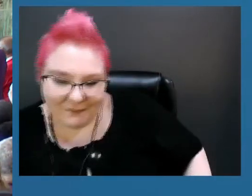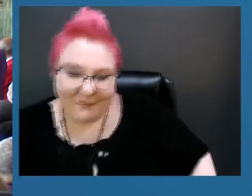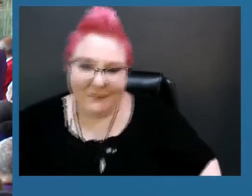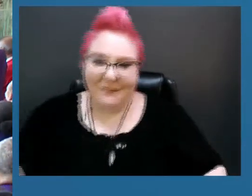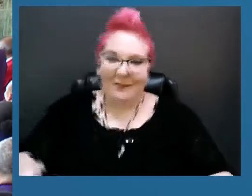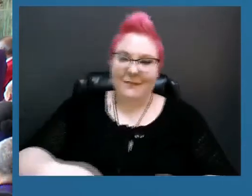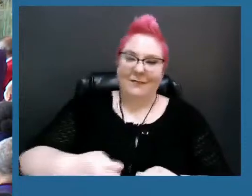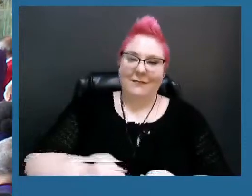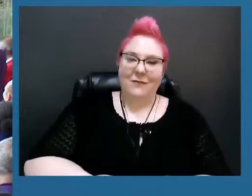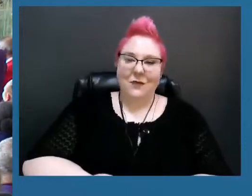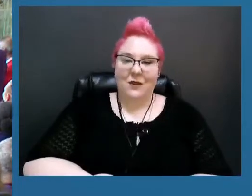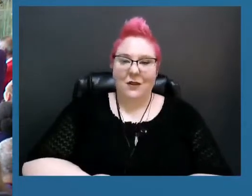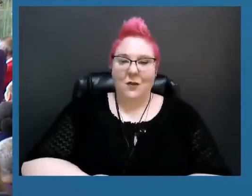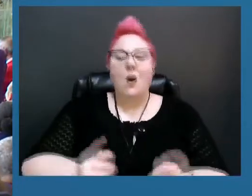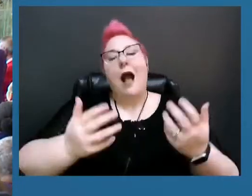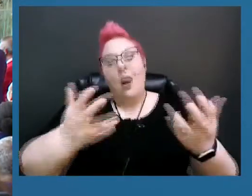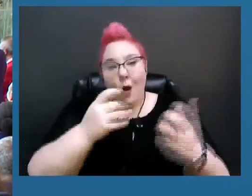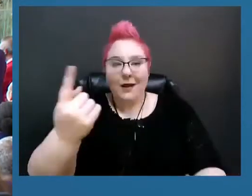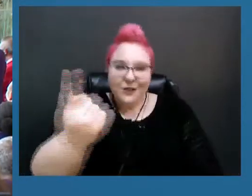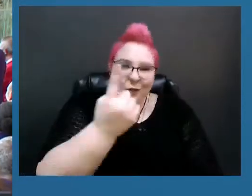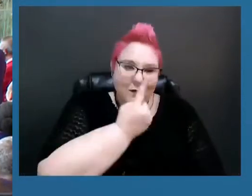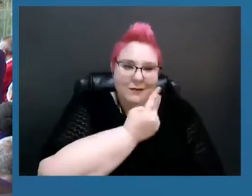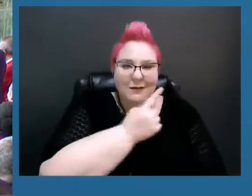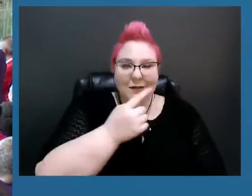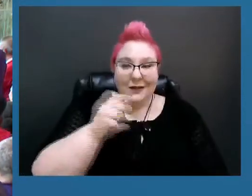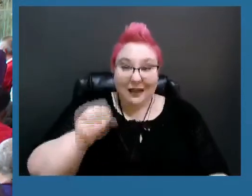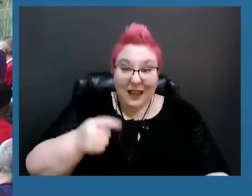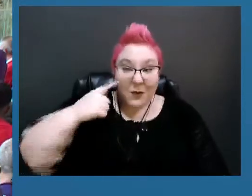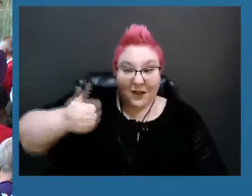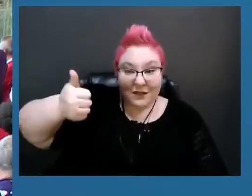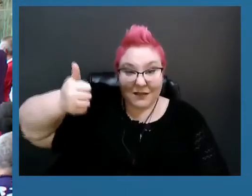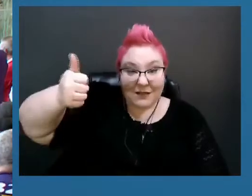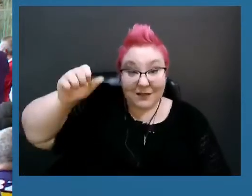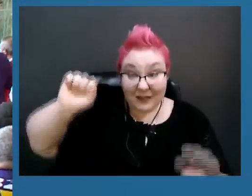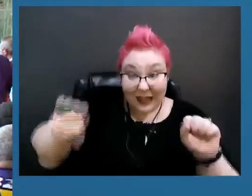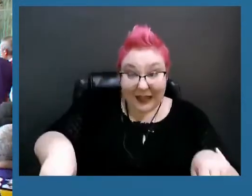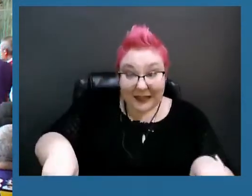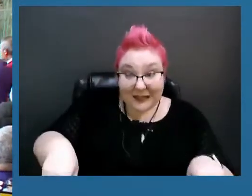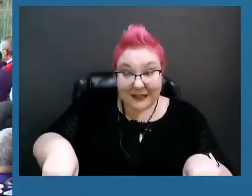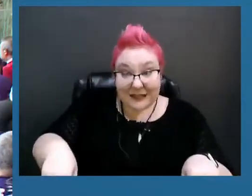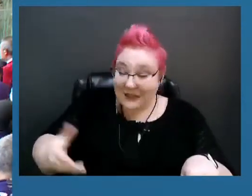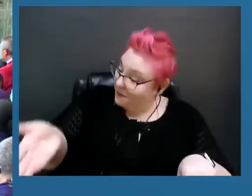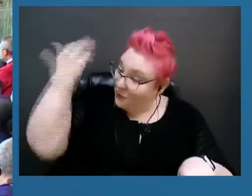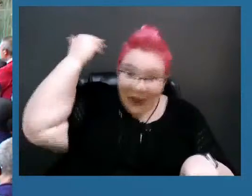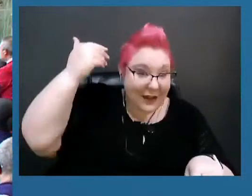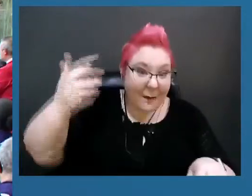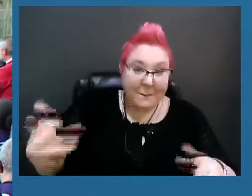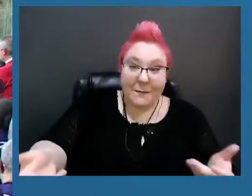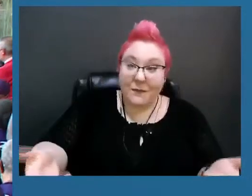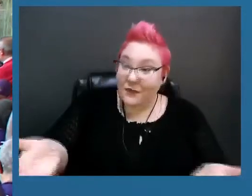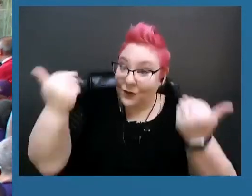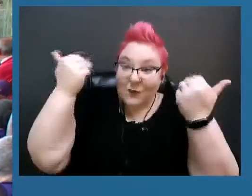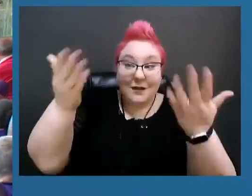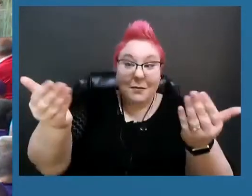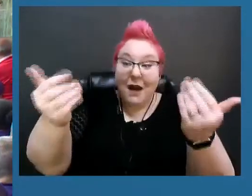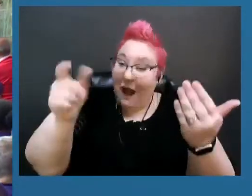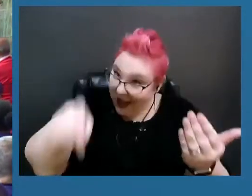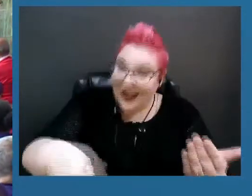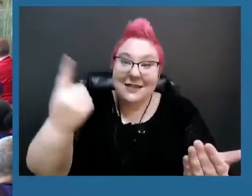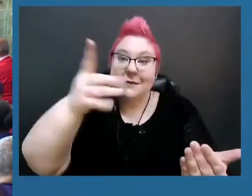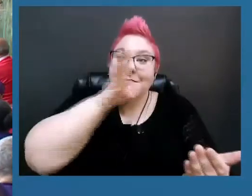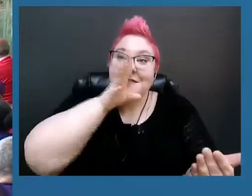Well, I wanted to be able to come out and see all of you. Can we turn this up? Crank it up. I've got something to say here. Is